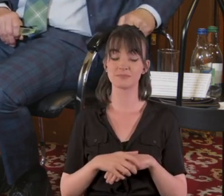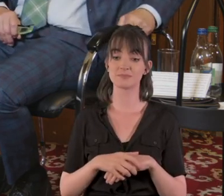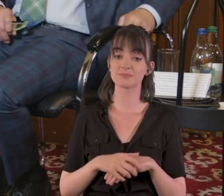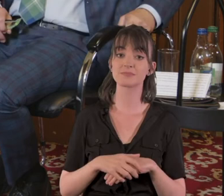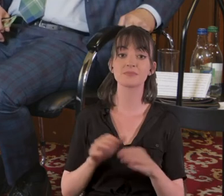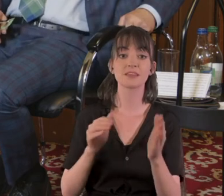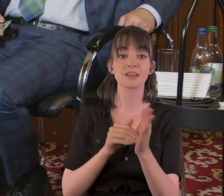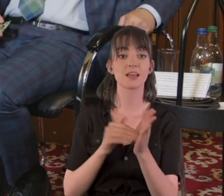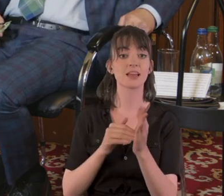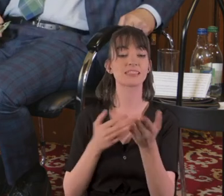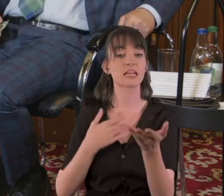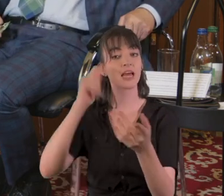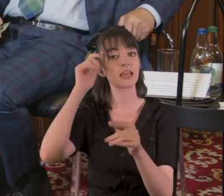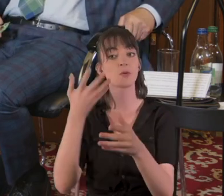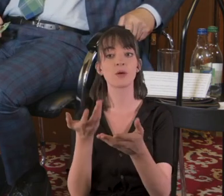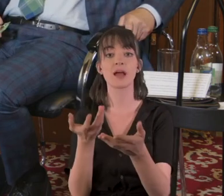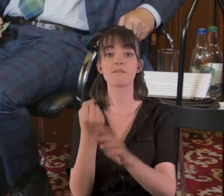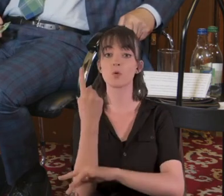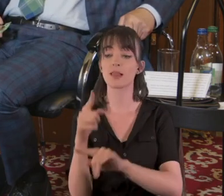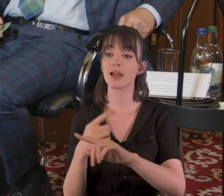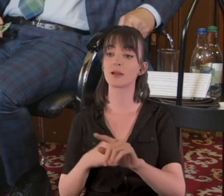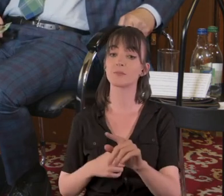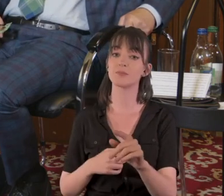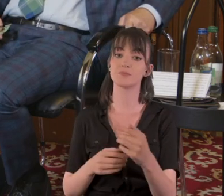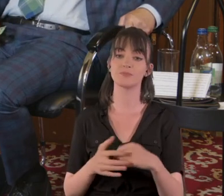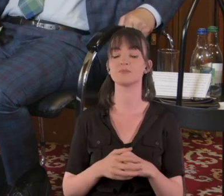Yes, I think there was one there.